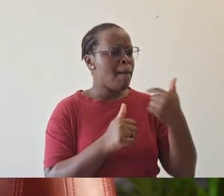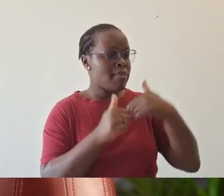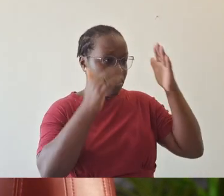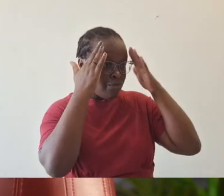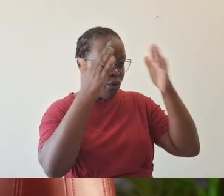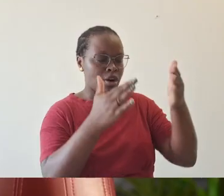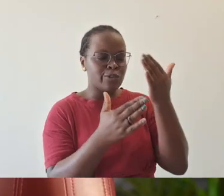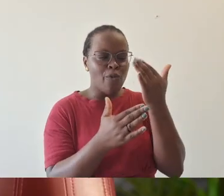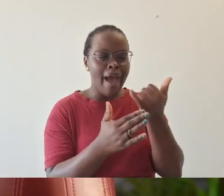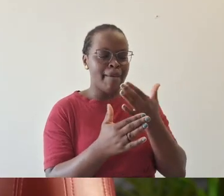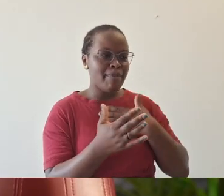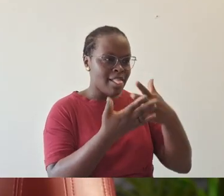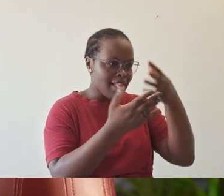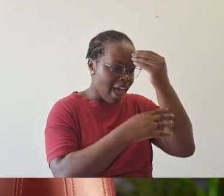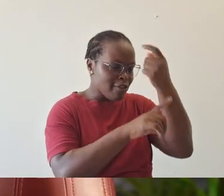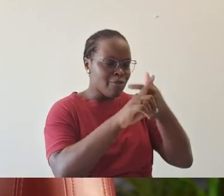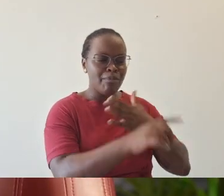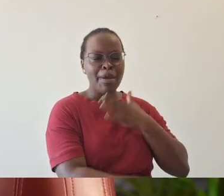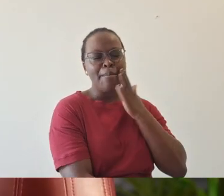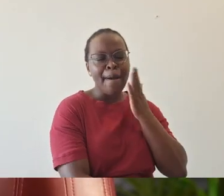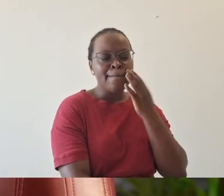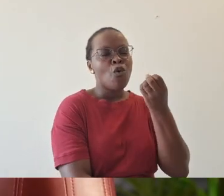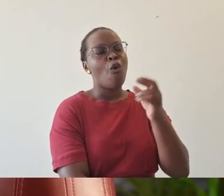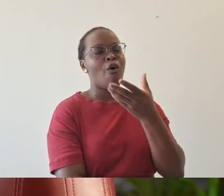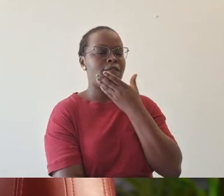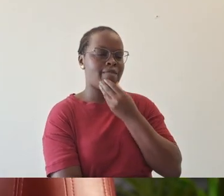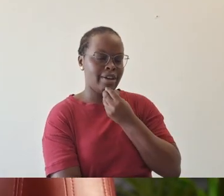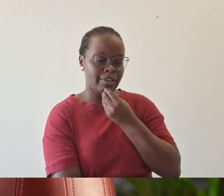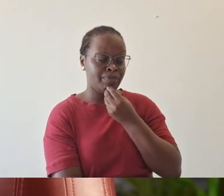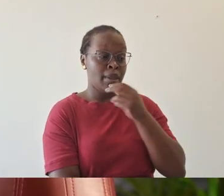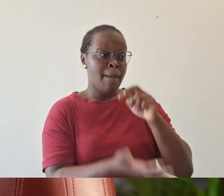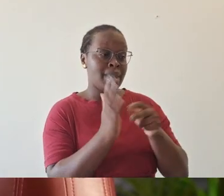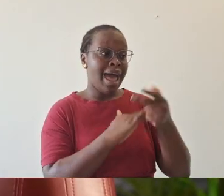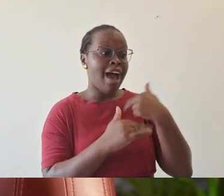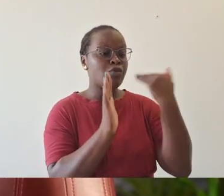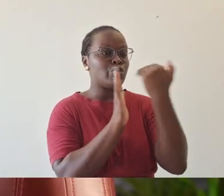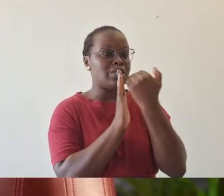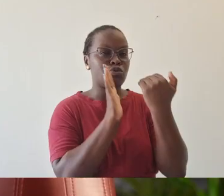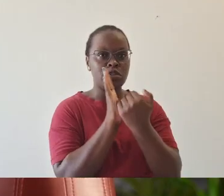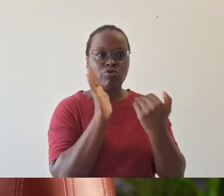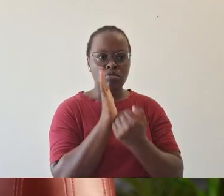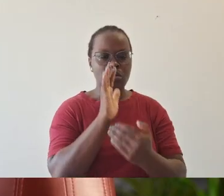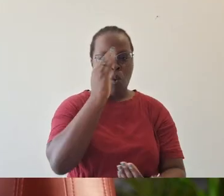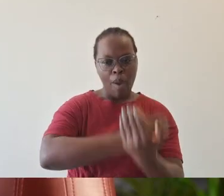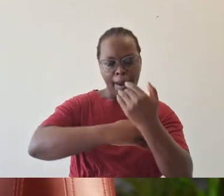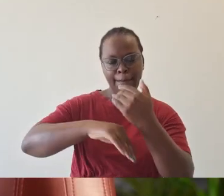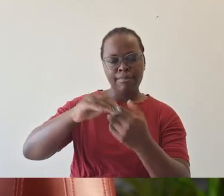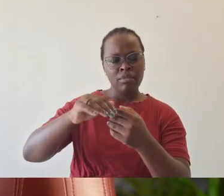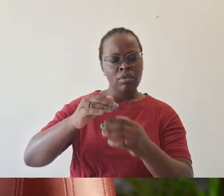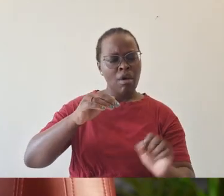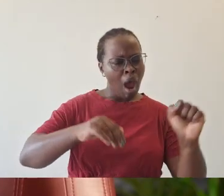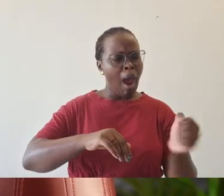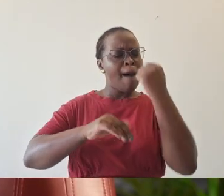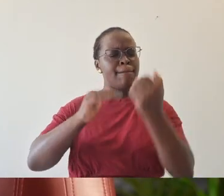disciplined in terms of how I would carry out on with my day. So you find that the fact that there's a routine, they're waking up, they're doing the house